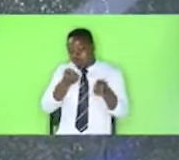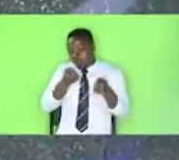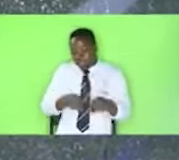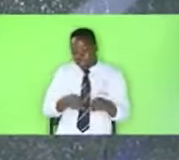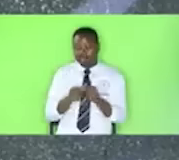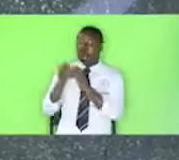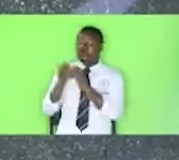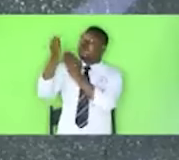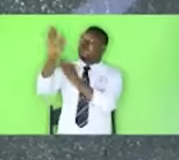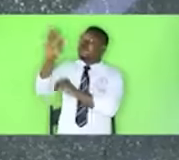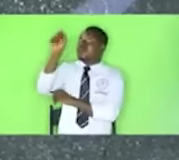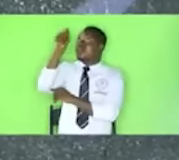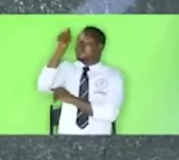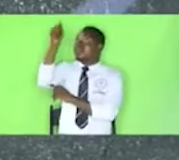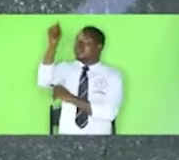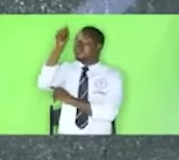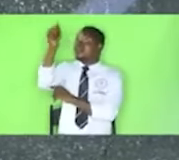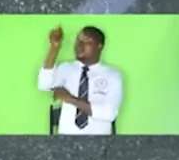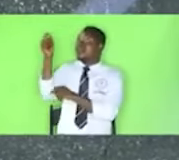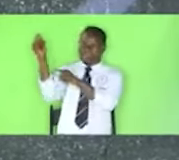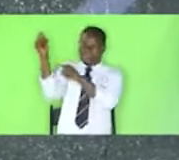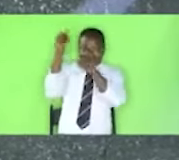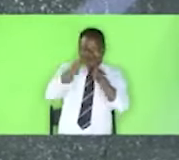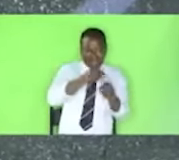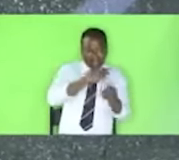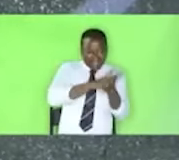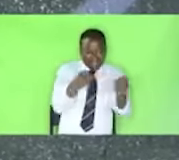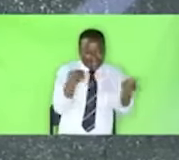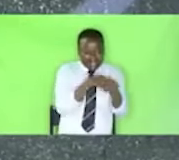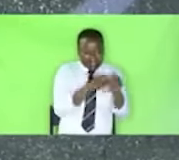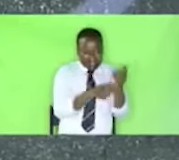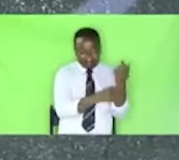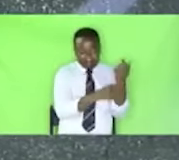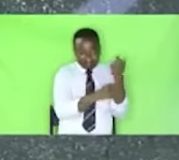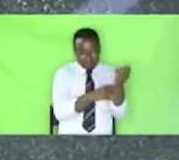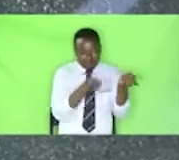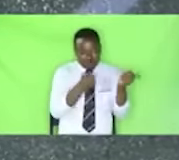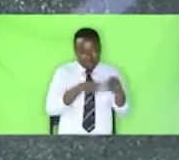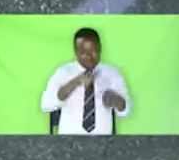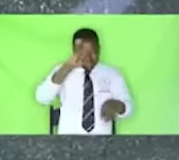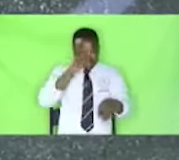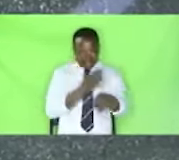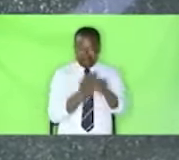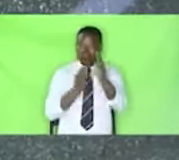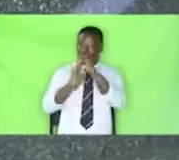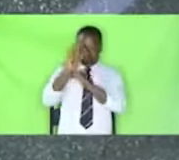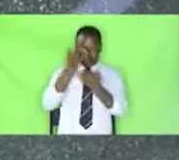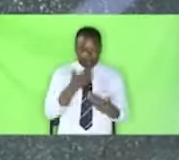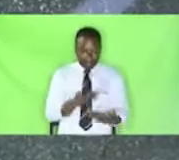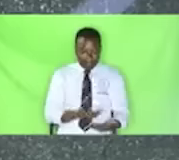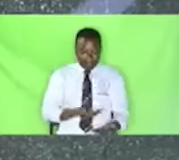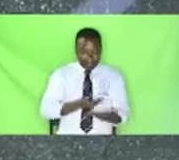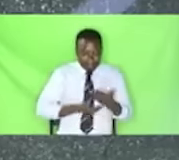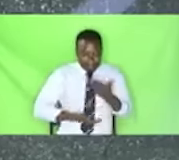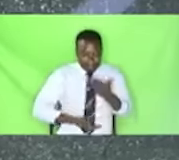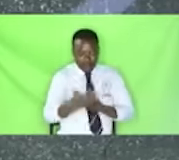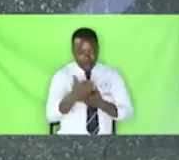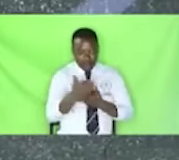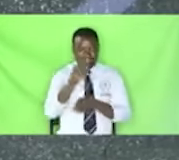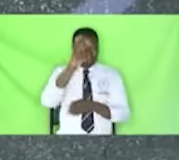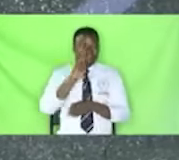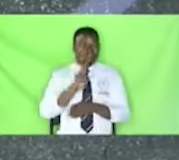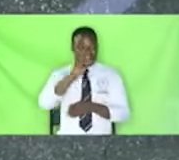God came in the flesh, the day the Son of God was born by a virgin named